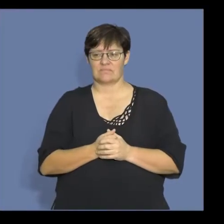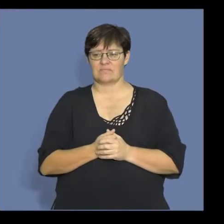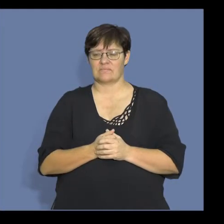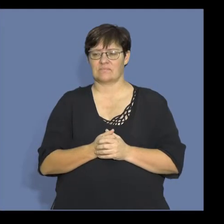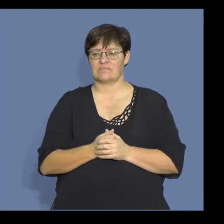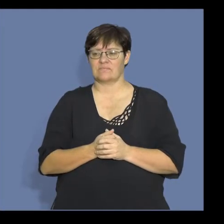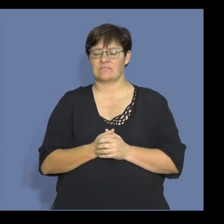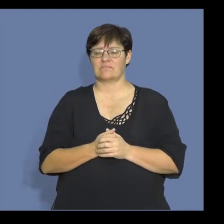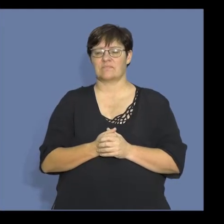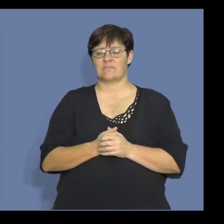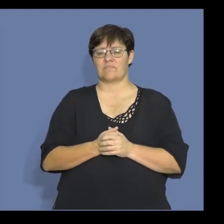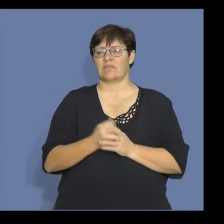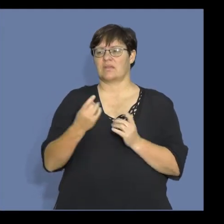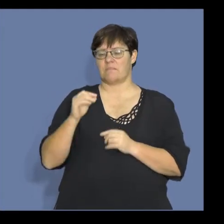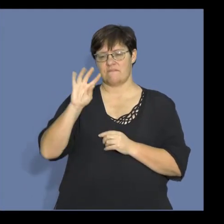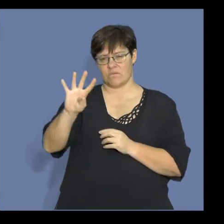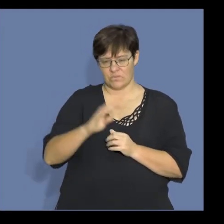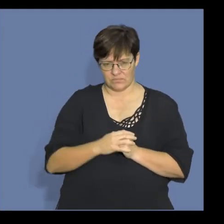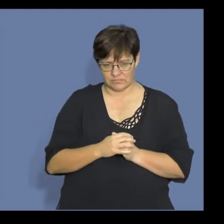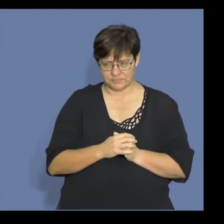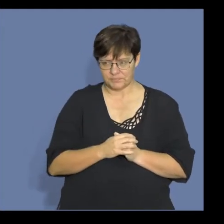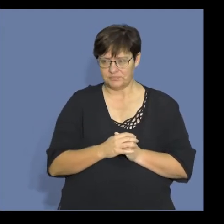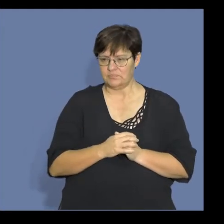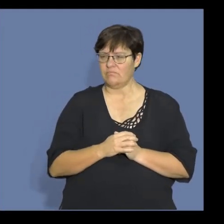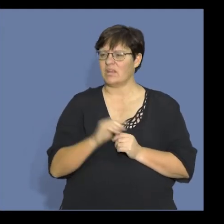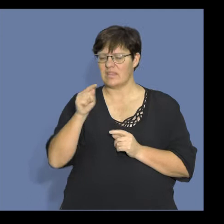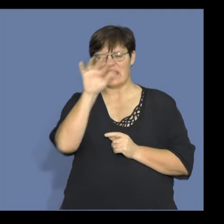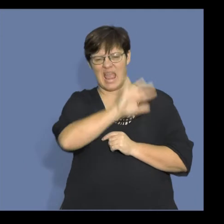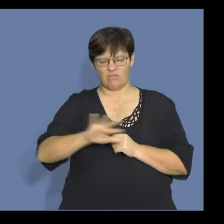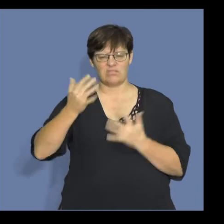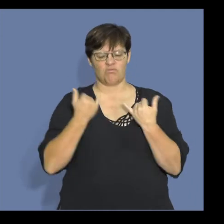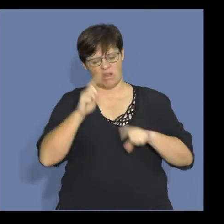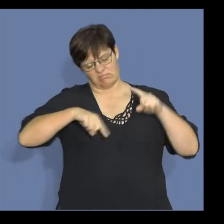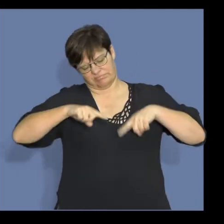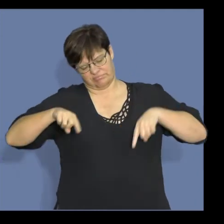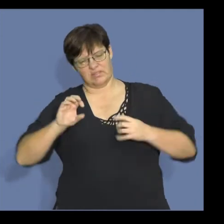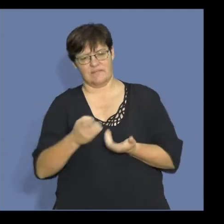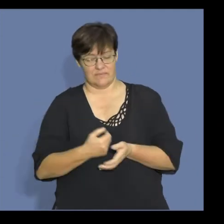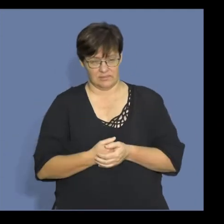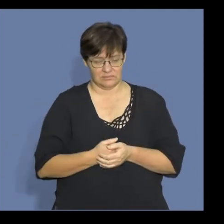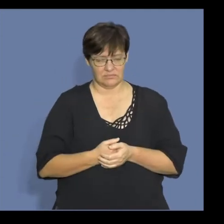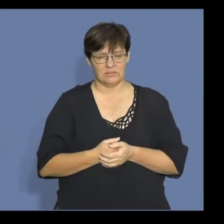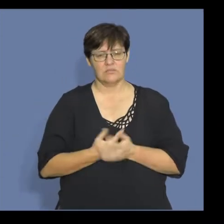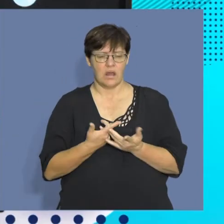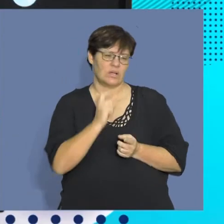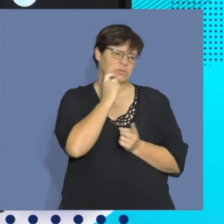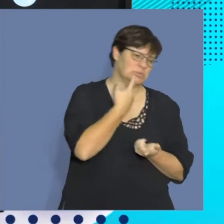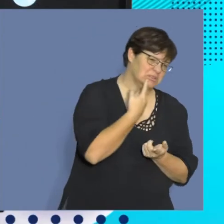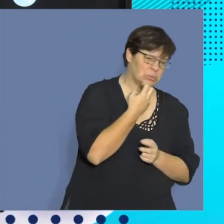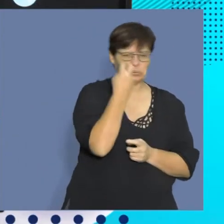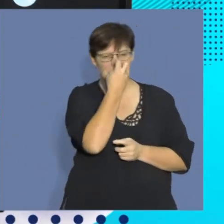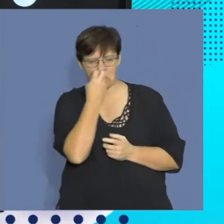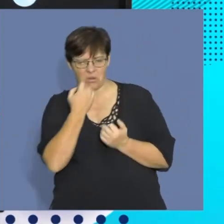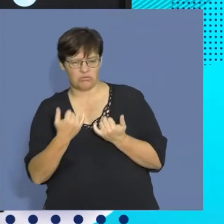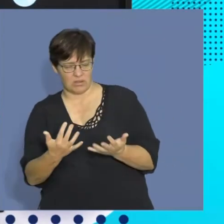at that, again, that's in your grassland in area number 4. So these are areas that have predominantly grass that is either the